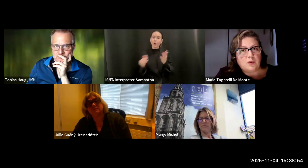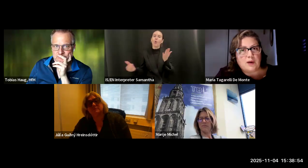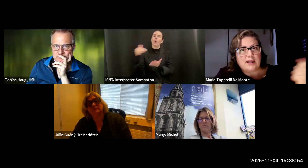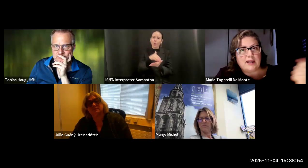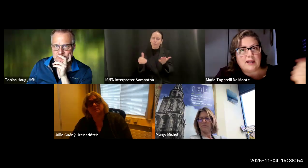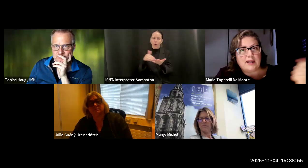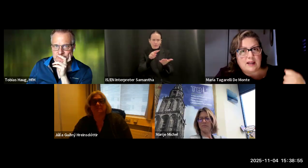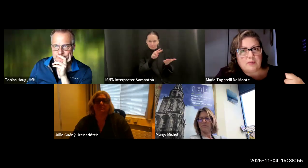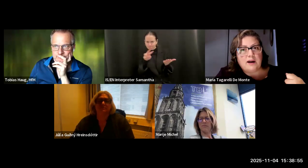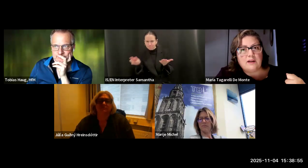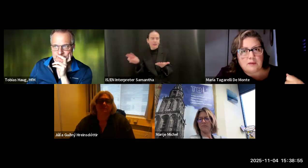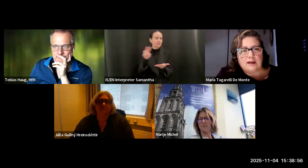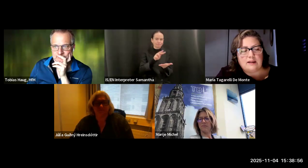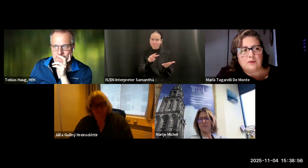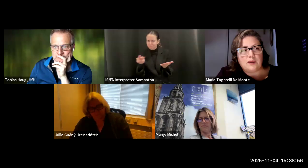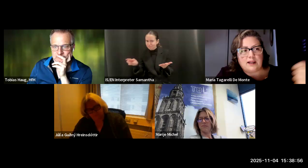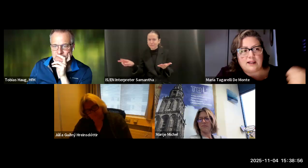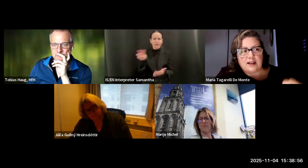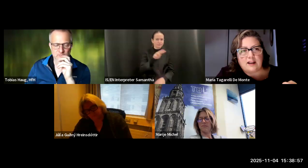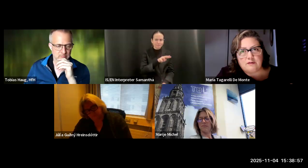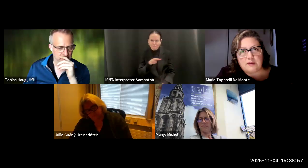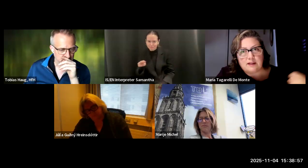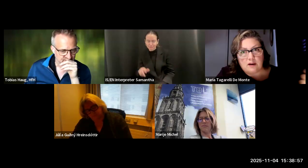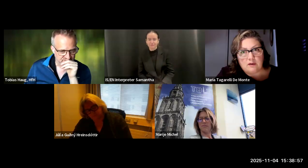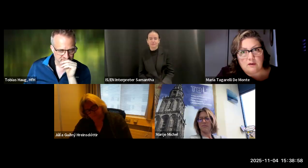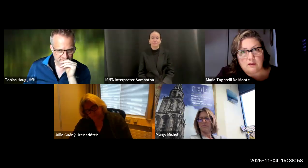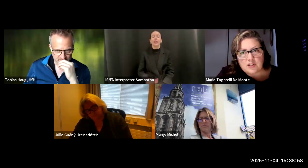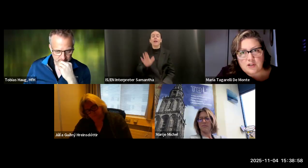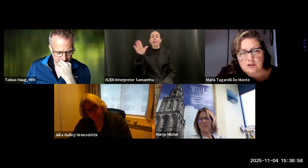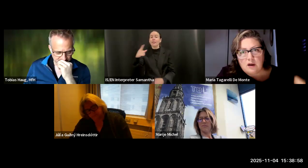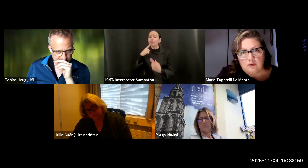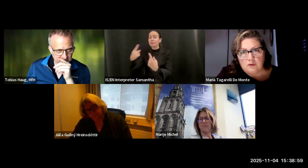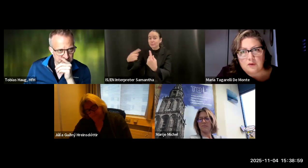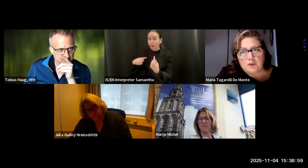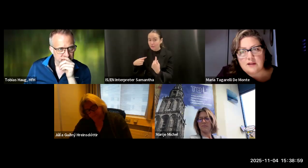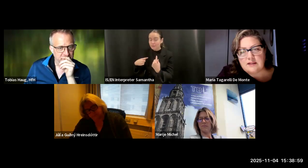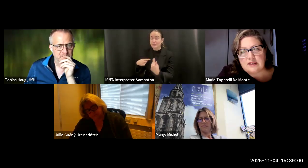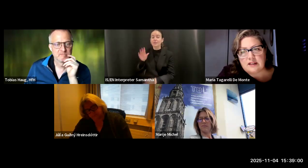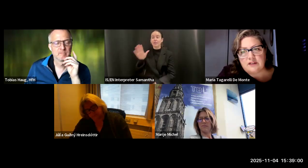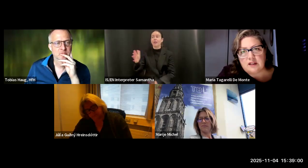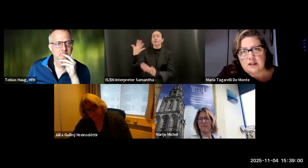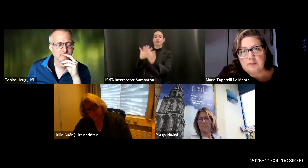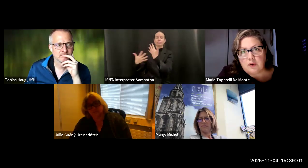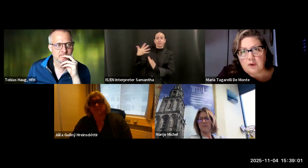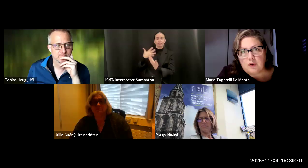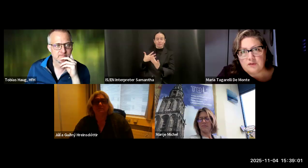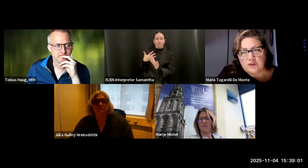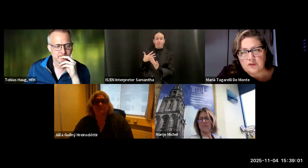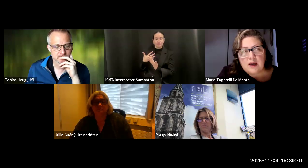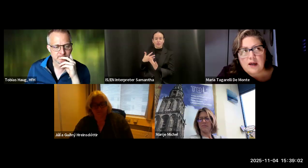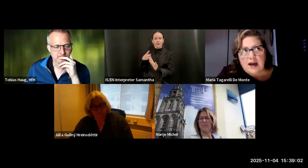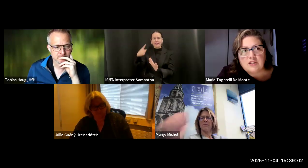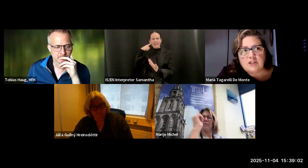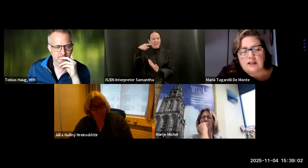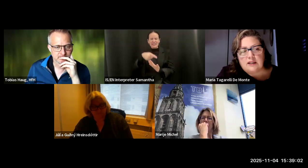and also the way they replied to me and the way they gave me their impression of what was significant and important